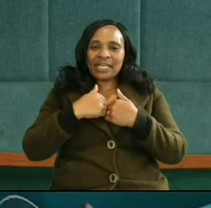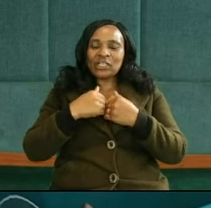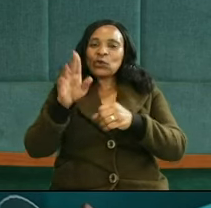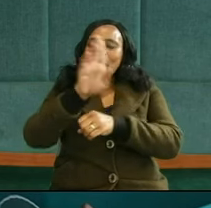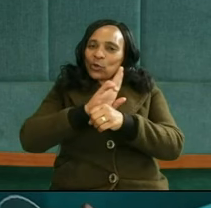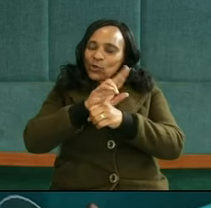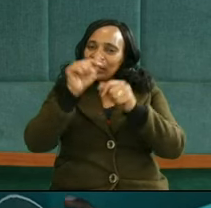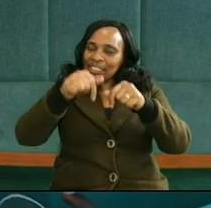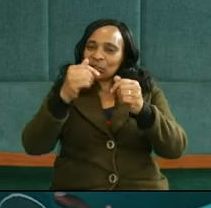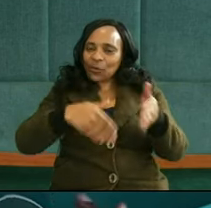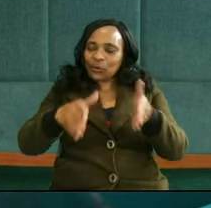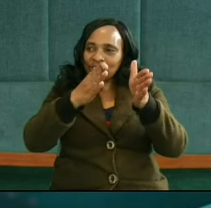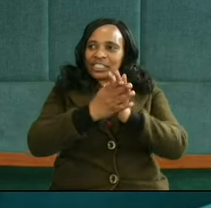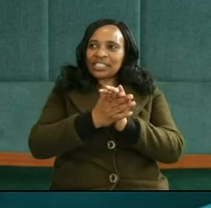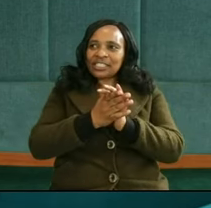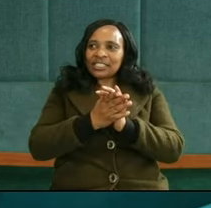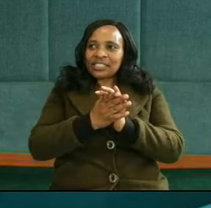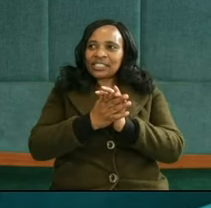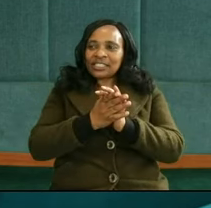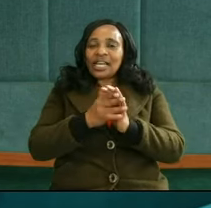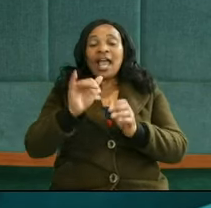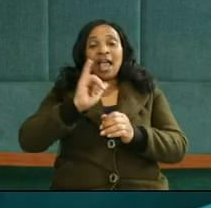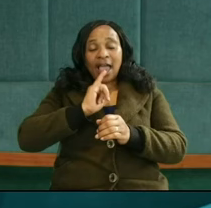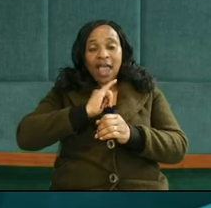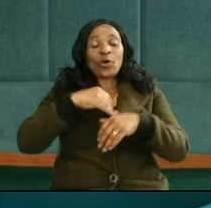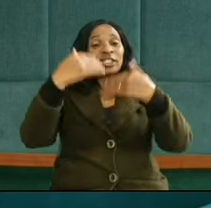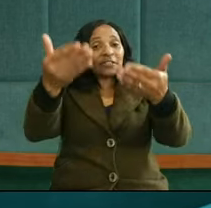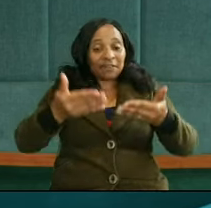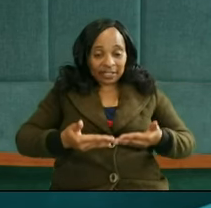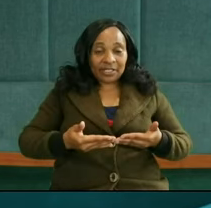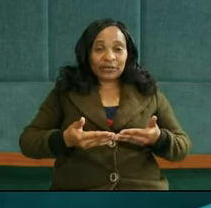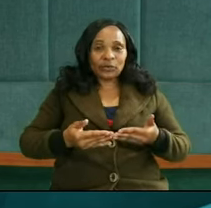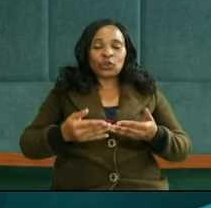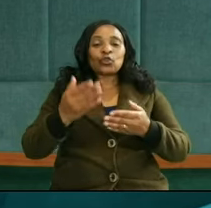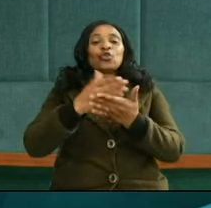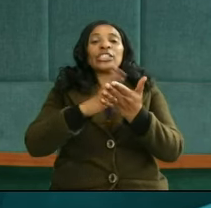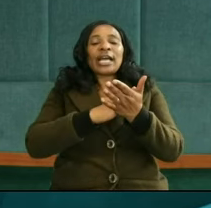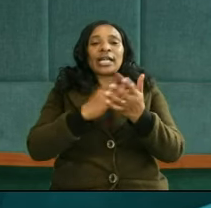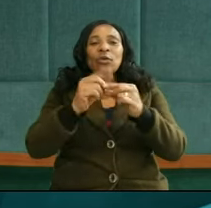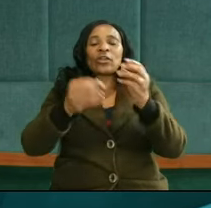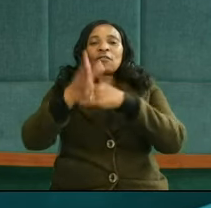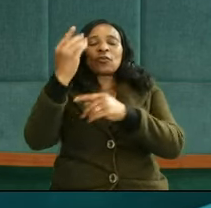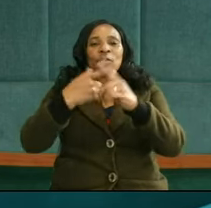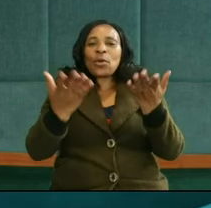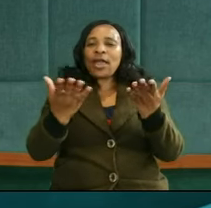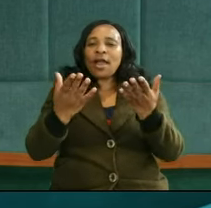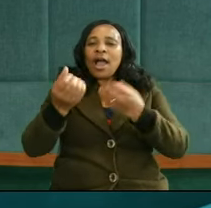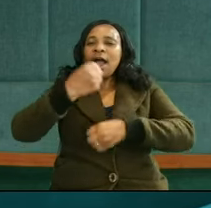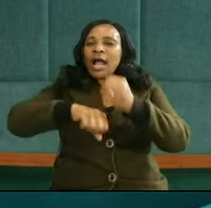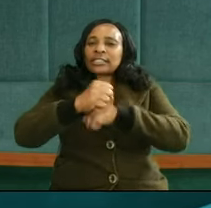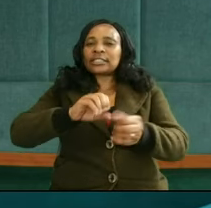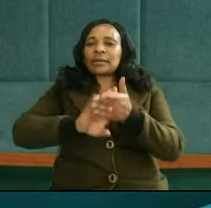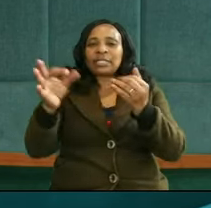opportunity. I invite us to share the word of God from the book of Acts chapter